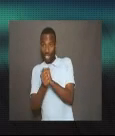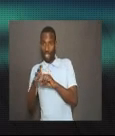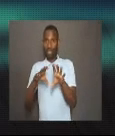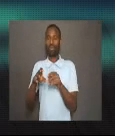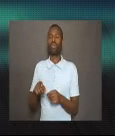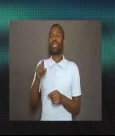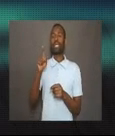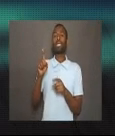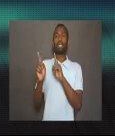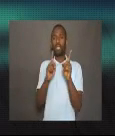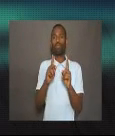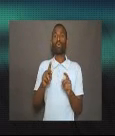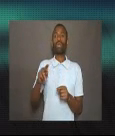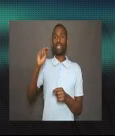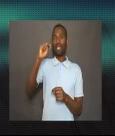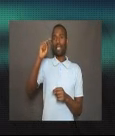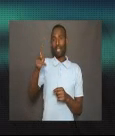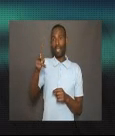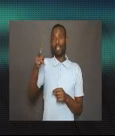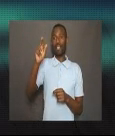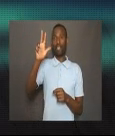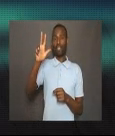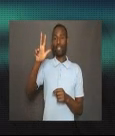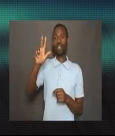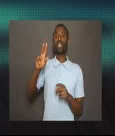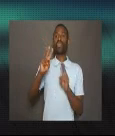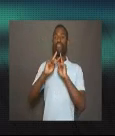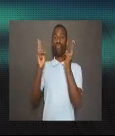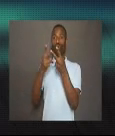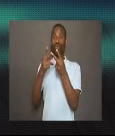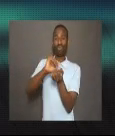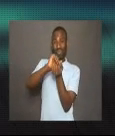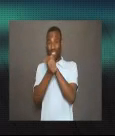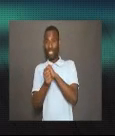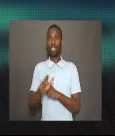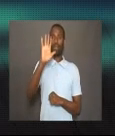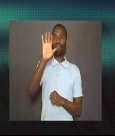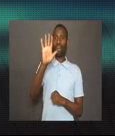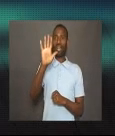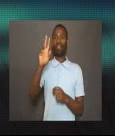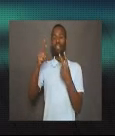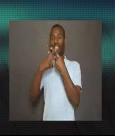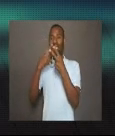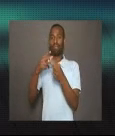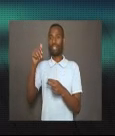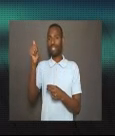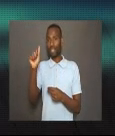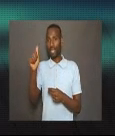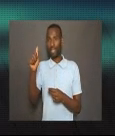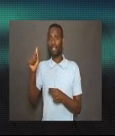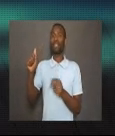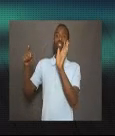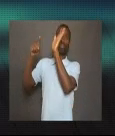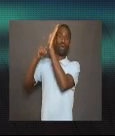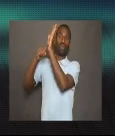centimeters, we can conclude that the volume of ammonia changed by 5 times 10 to